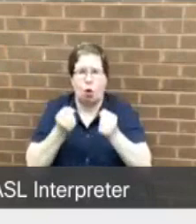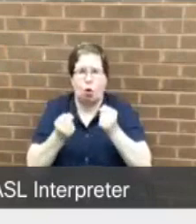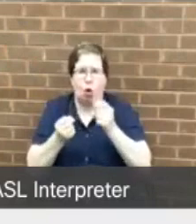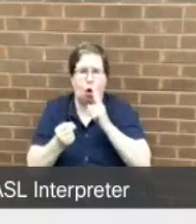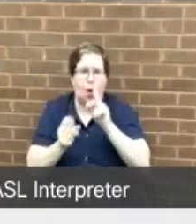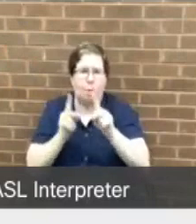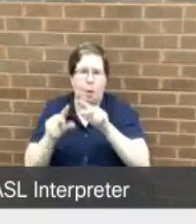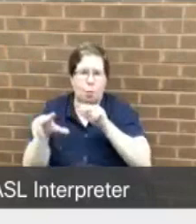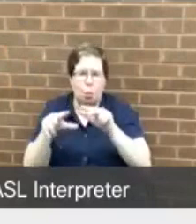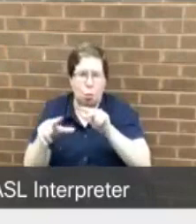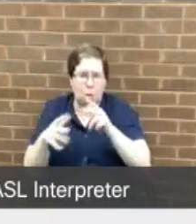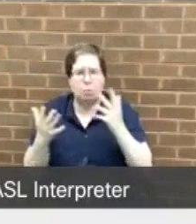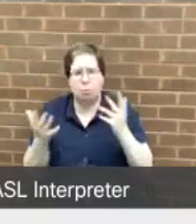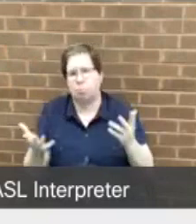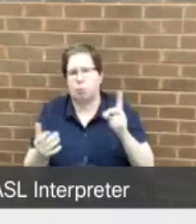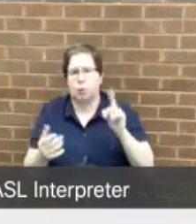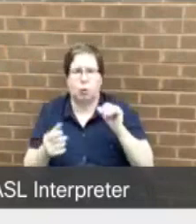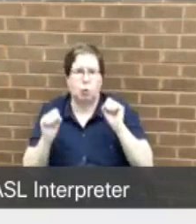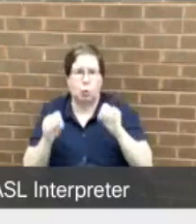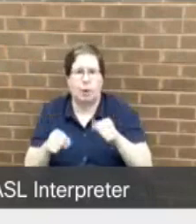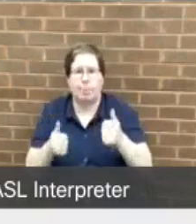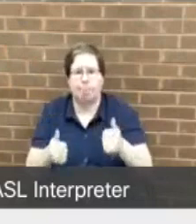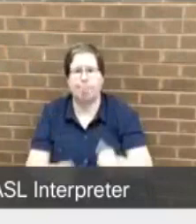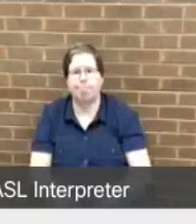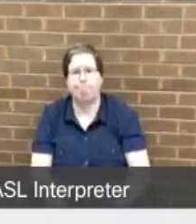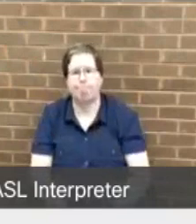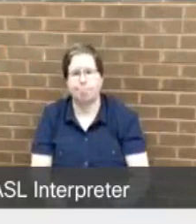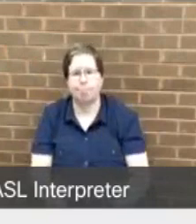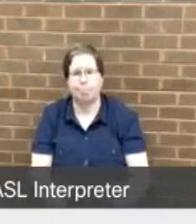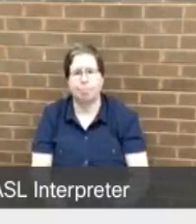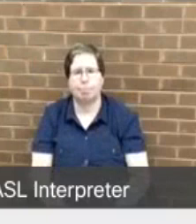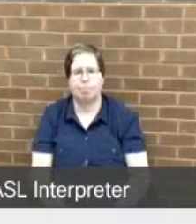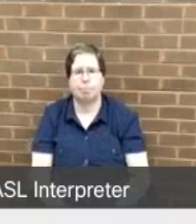we really need to try to do what we can there.